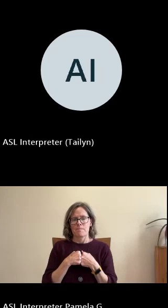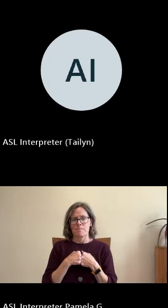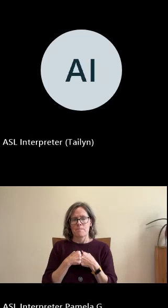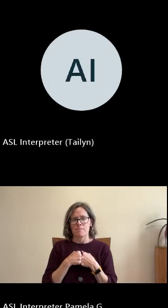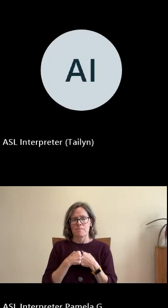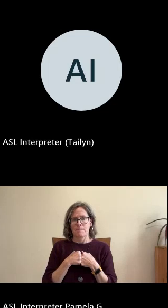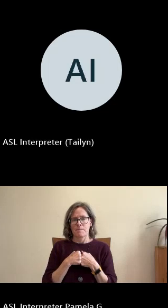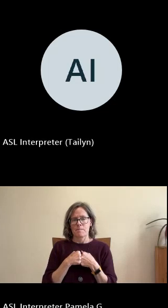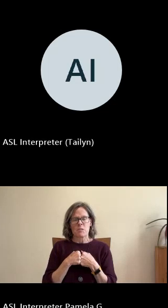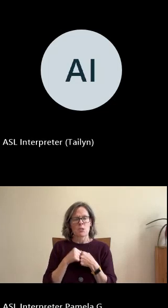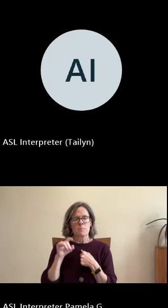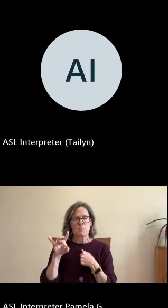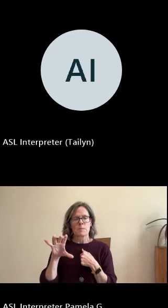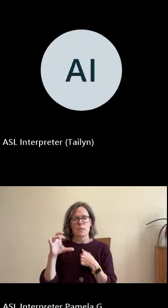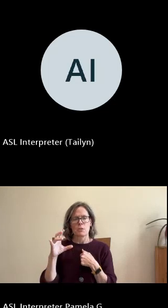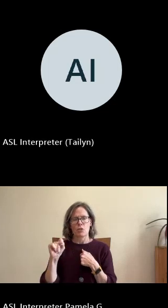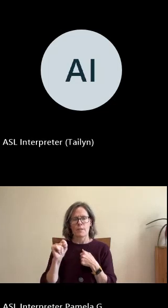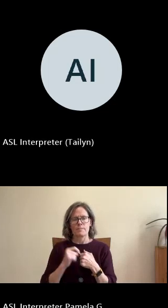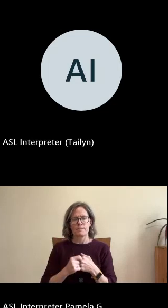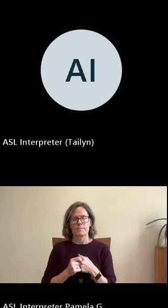them.